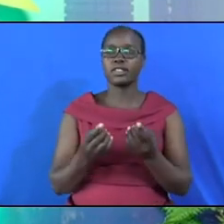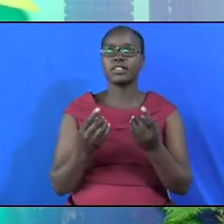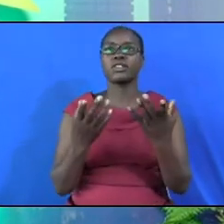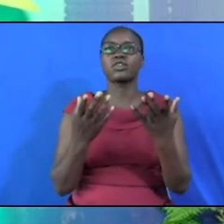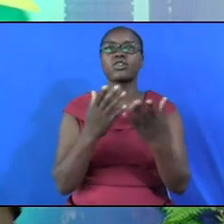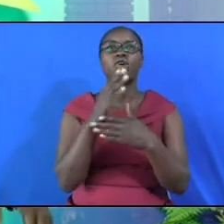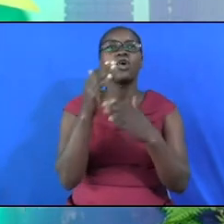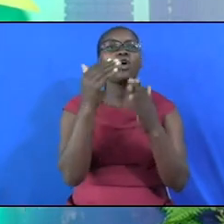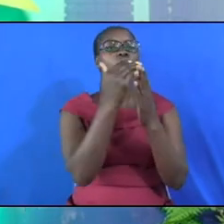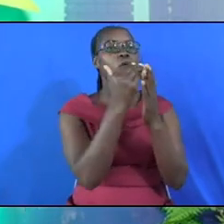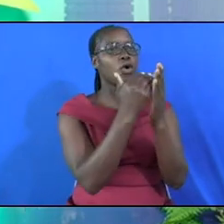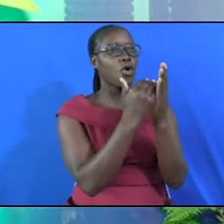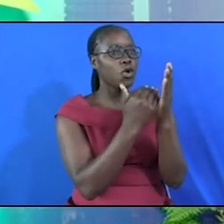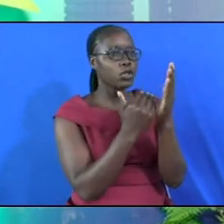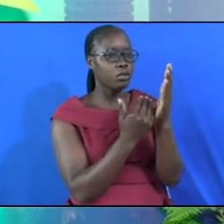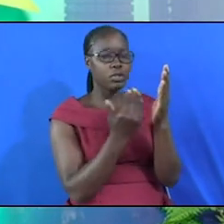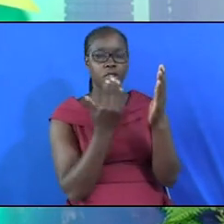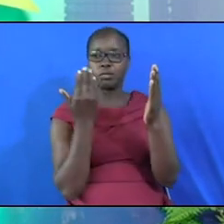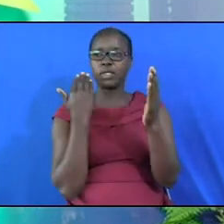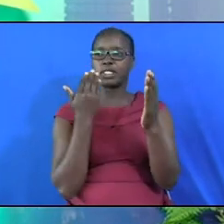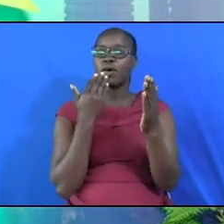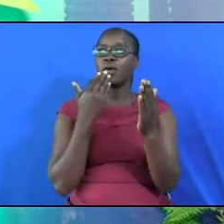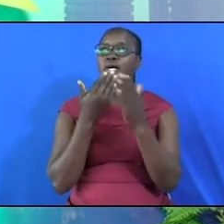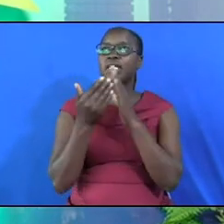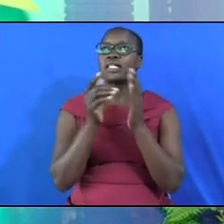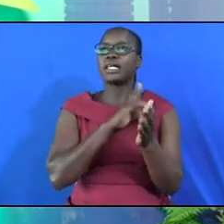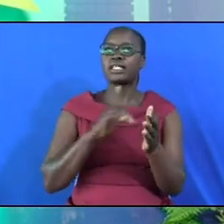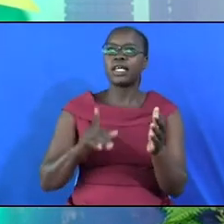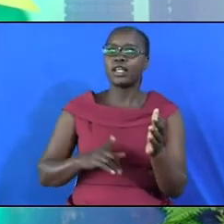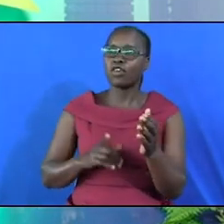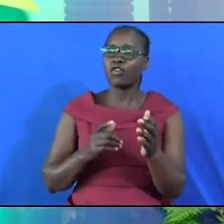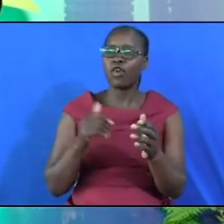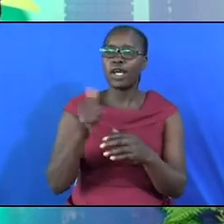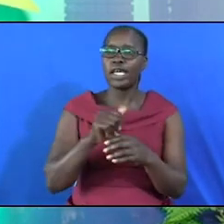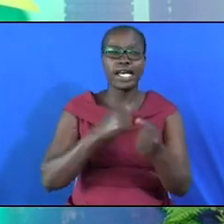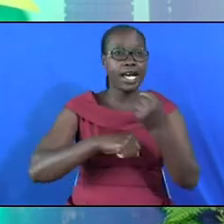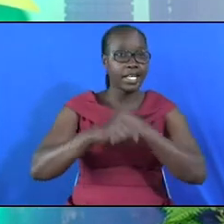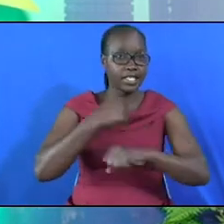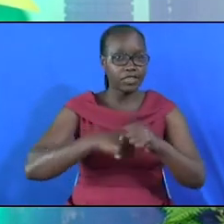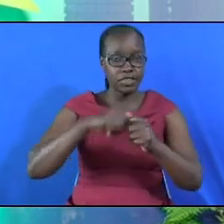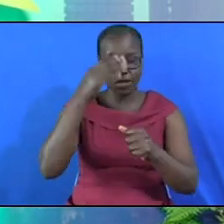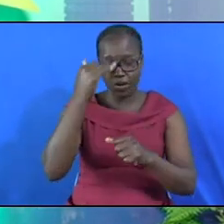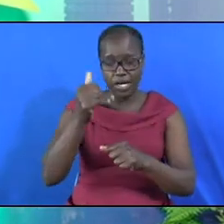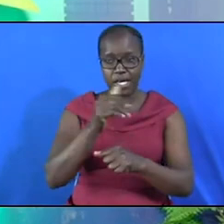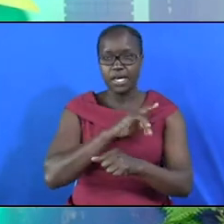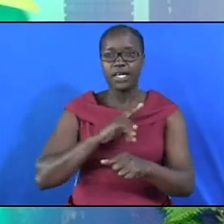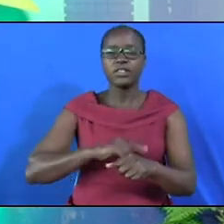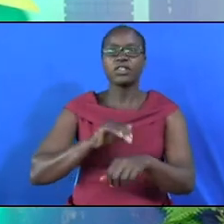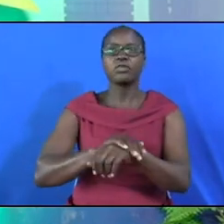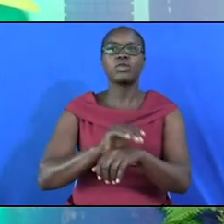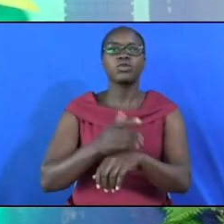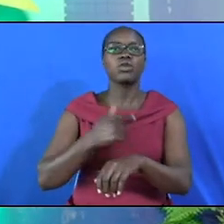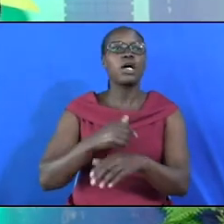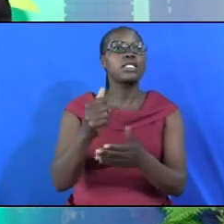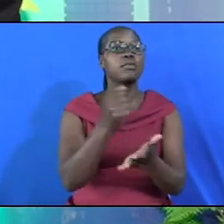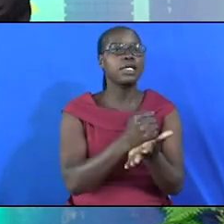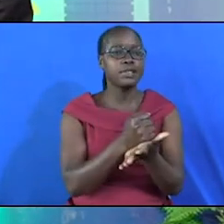the programs which have bypassed, we want to thank God for every activity, because the Lord has been good to us.